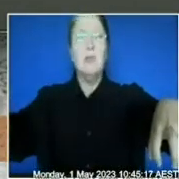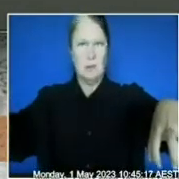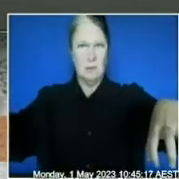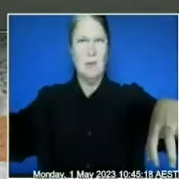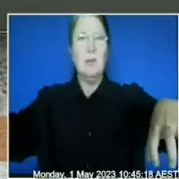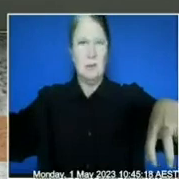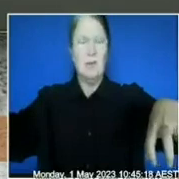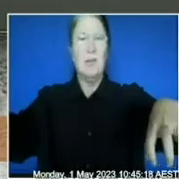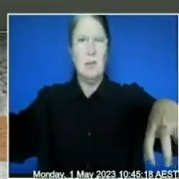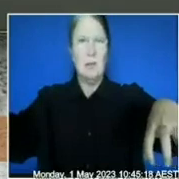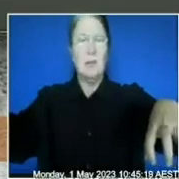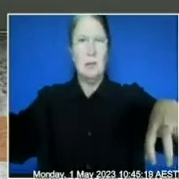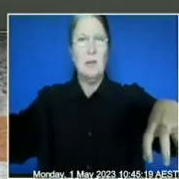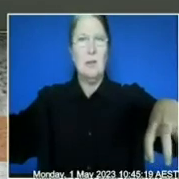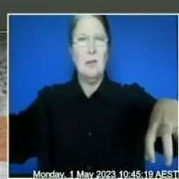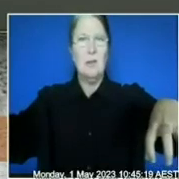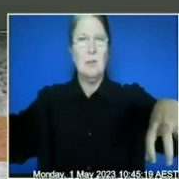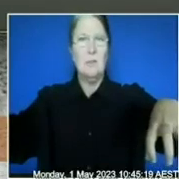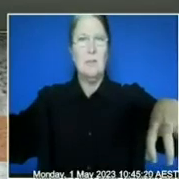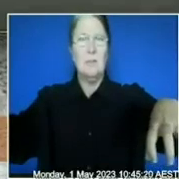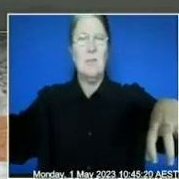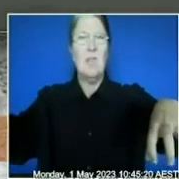ready.